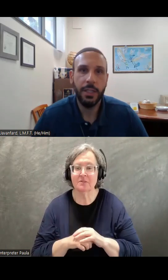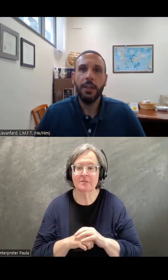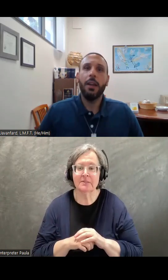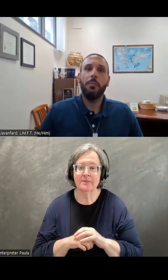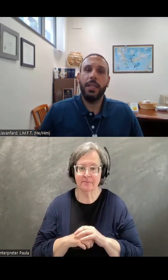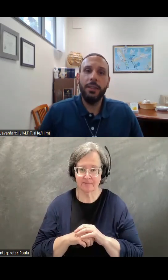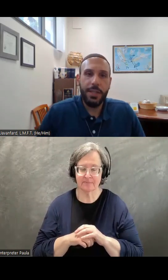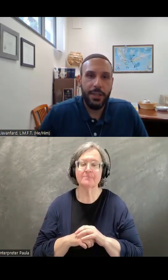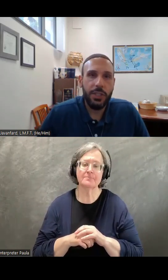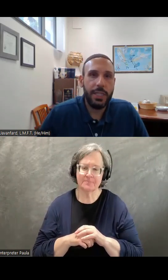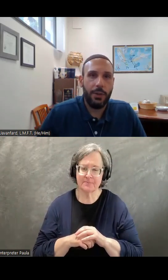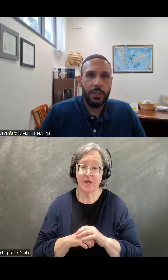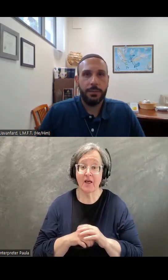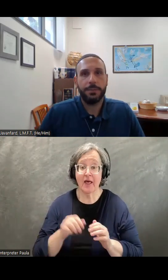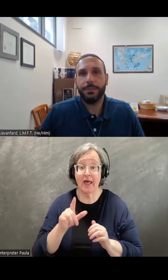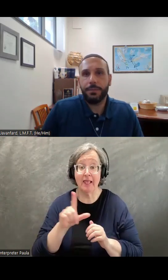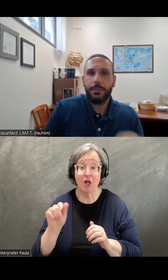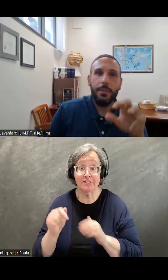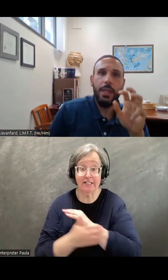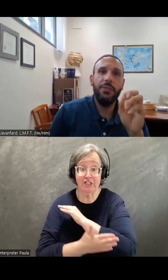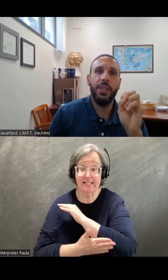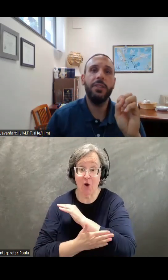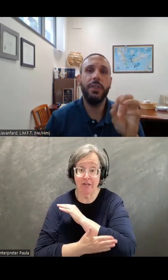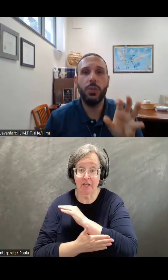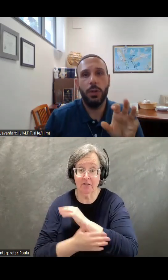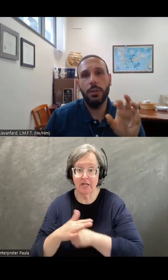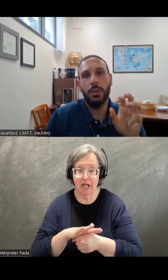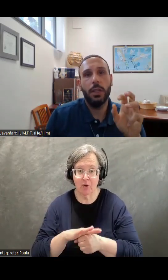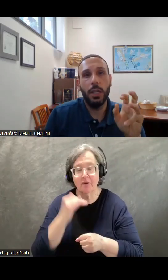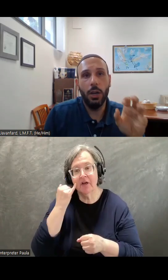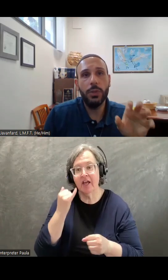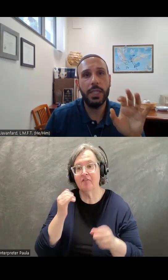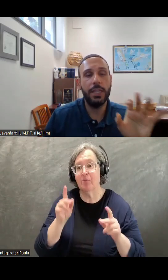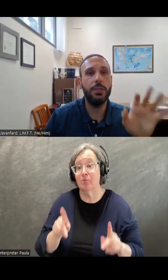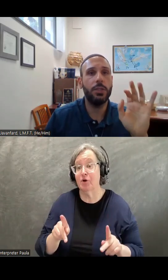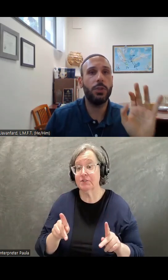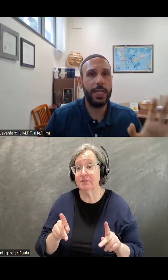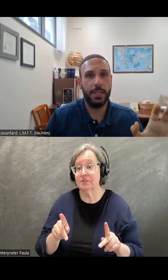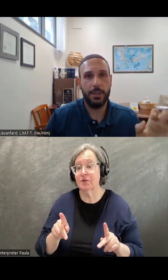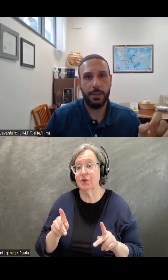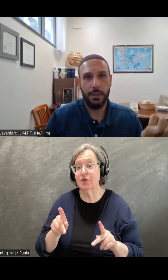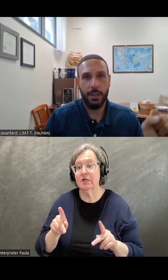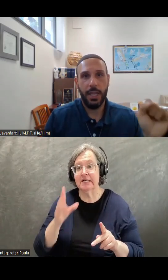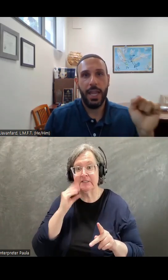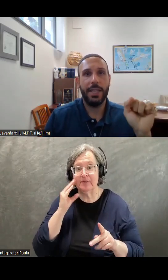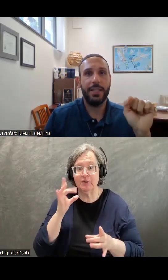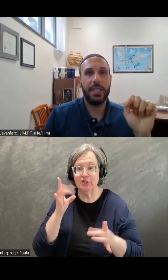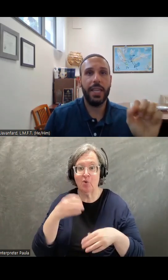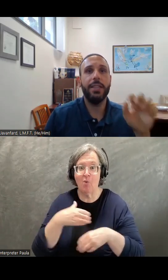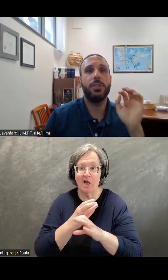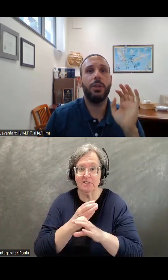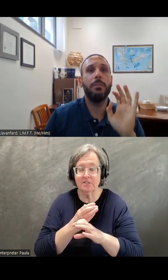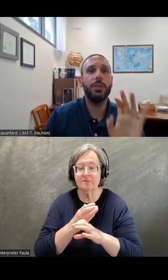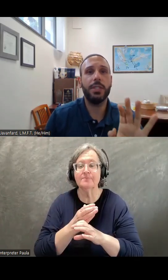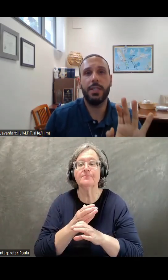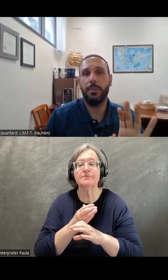unfortunately. But in Los Angeles County, if an individual goes into crisis and is then